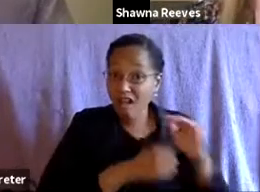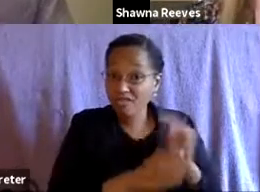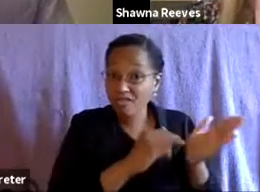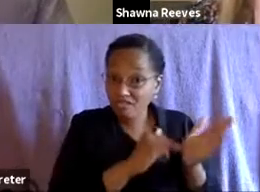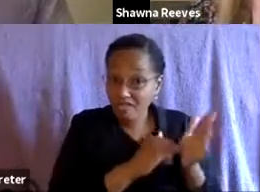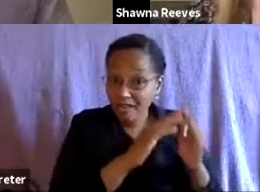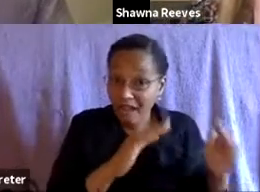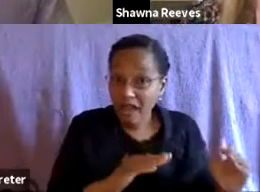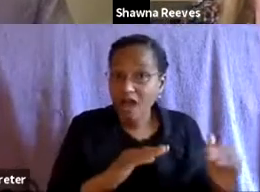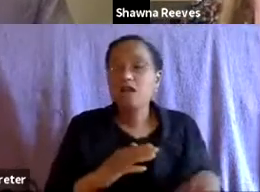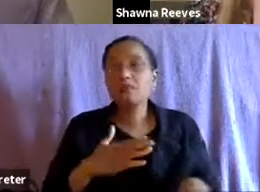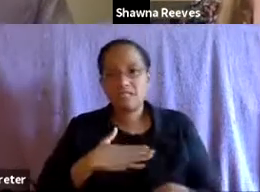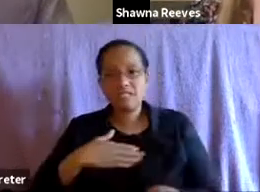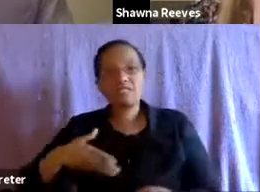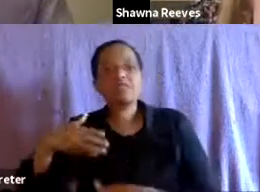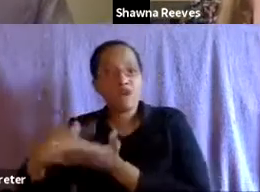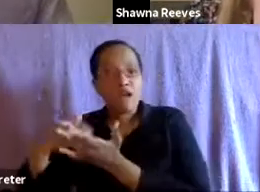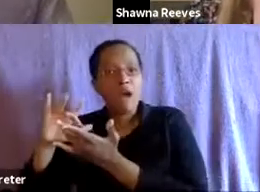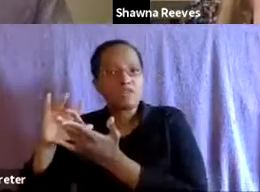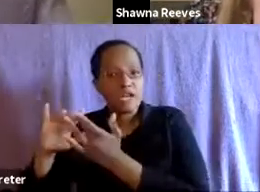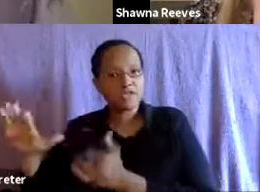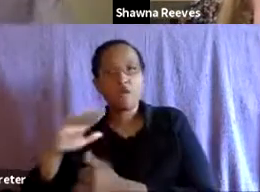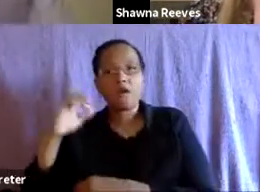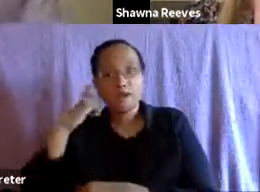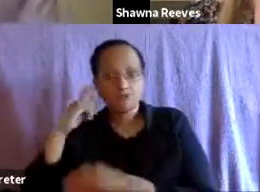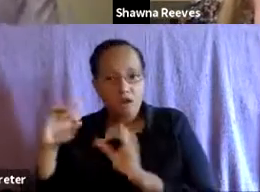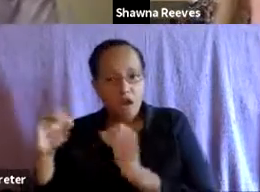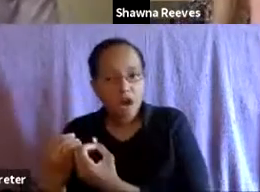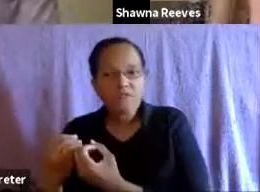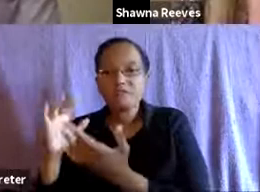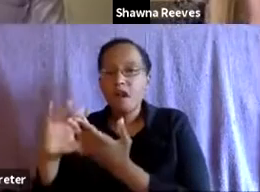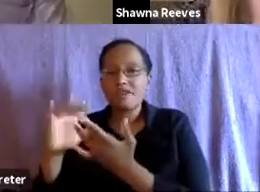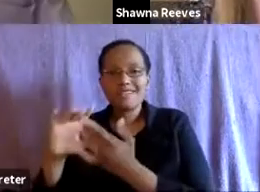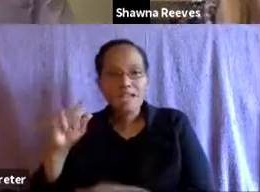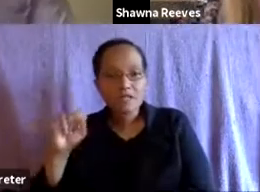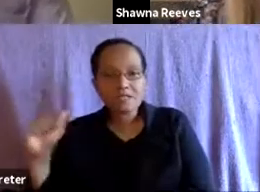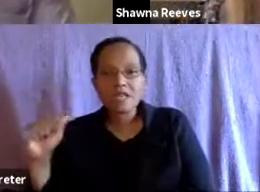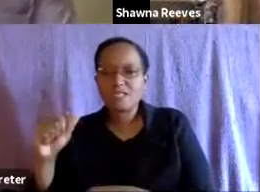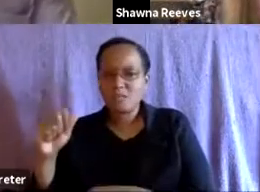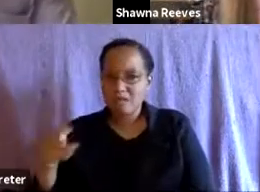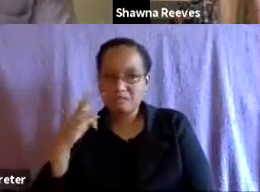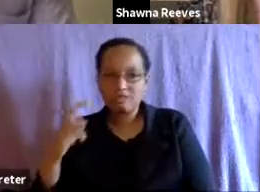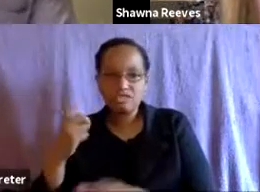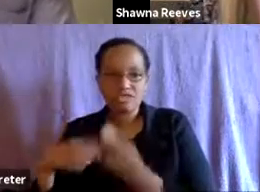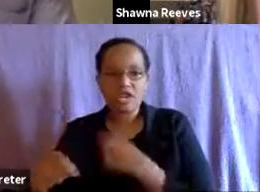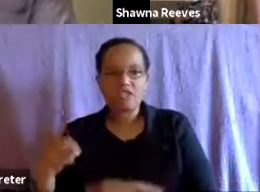is a critical pressure point that anybody who has loved ones in nursing homes or cares about their welfare needs to